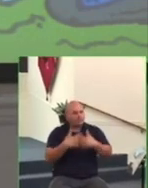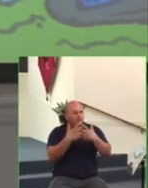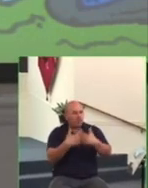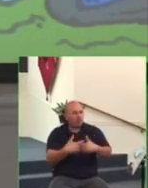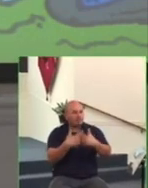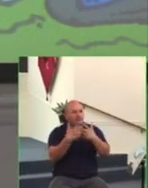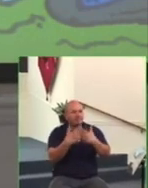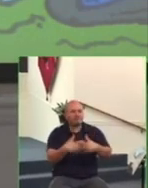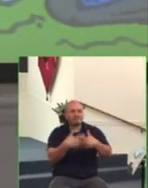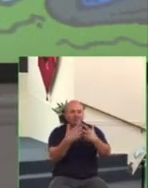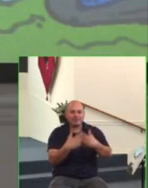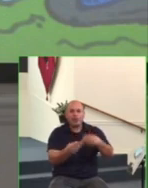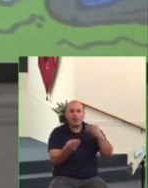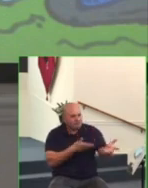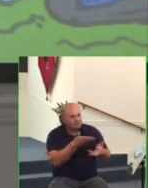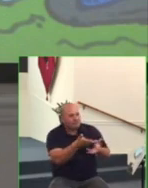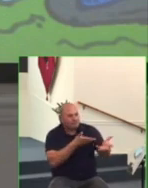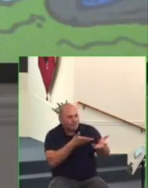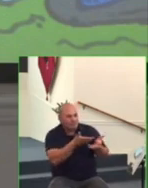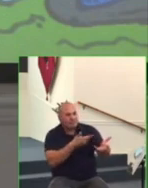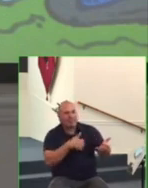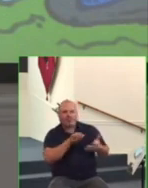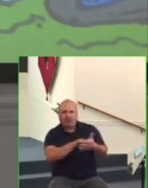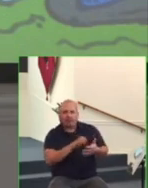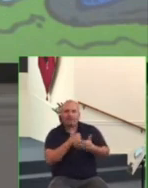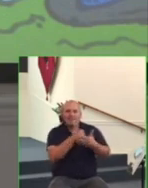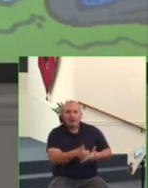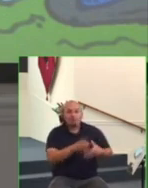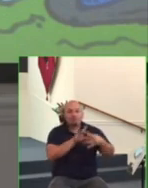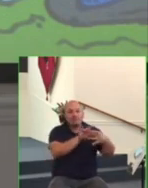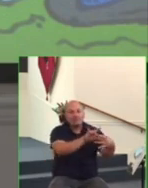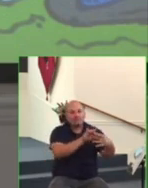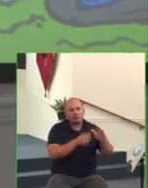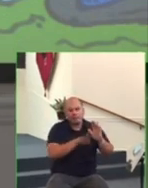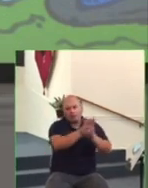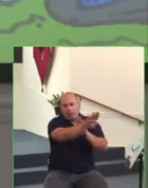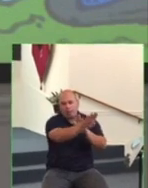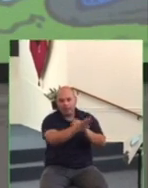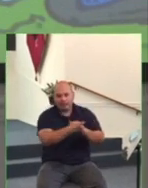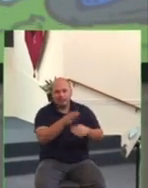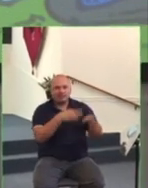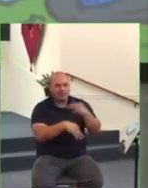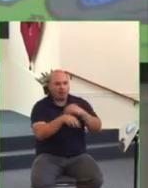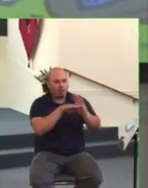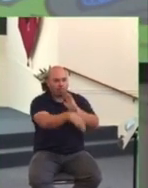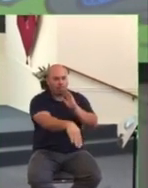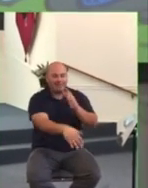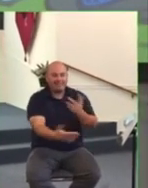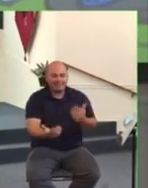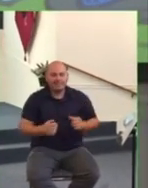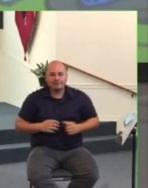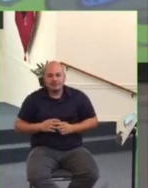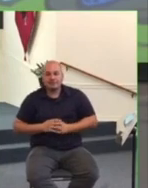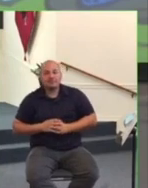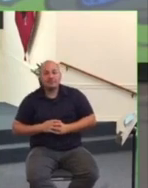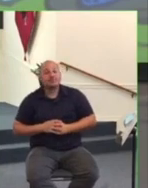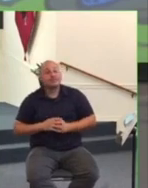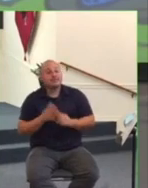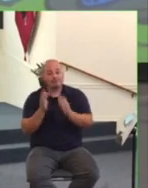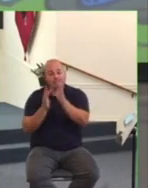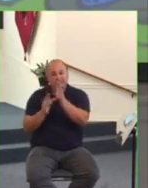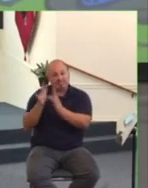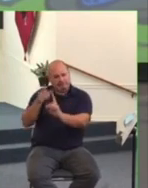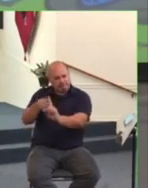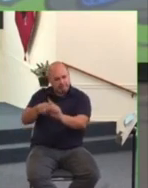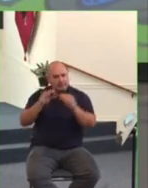the gears of our relationships. So Jesus, in this teaching about judging and forgiving, gives us a solid